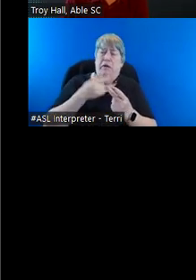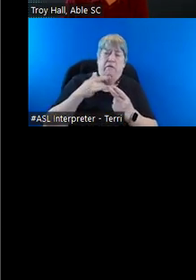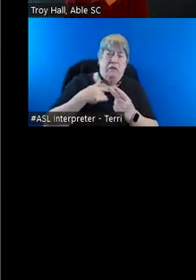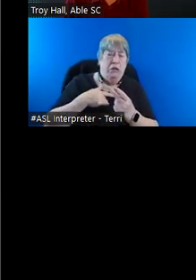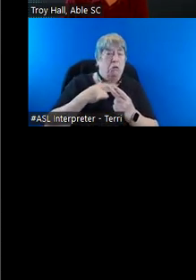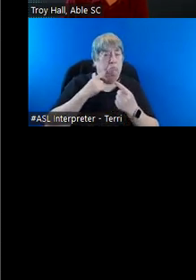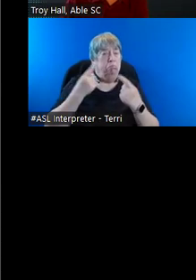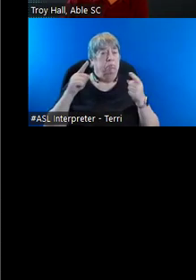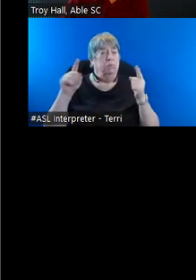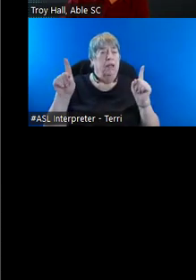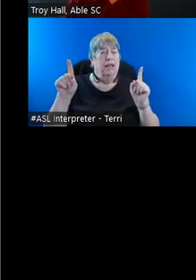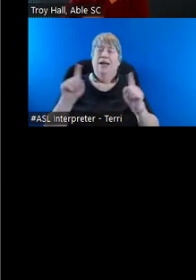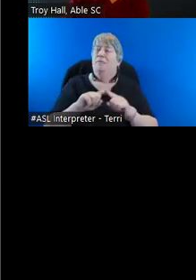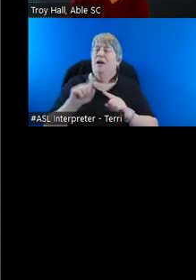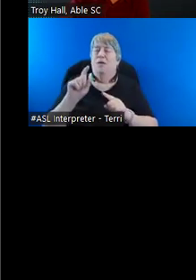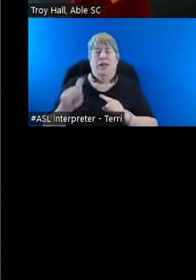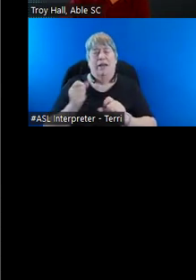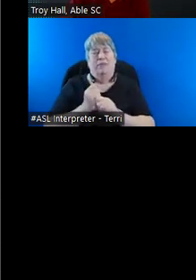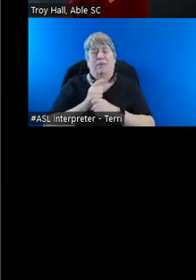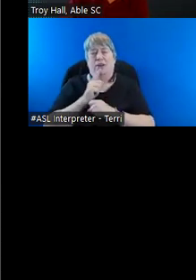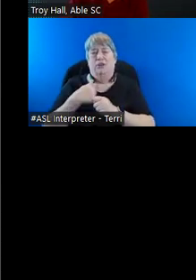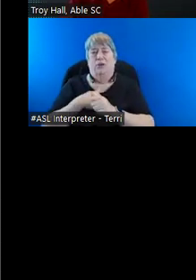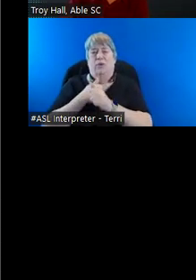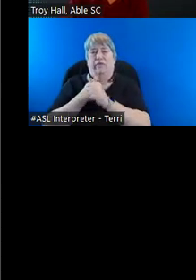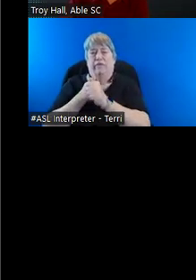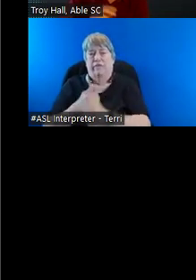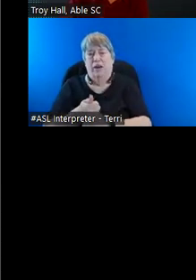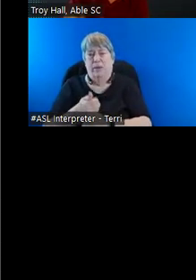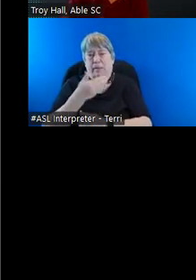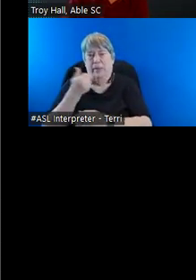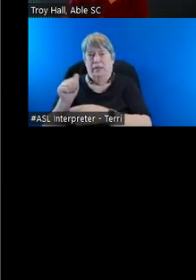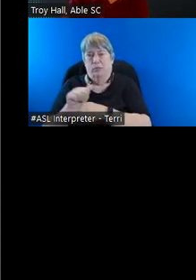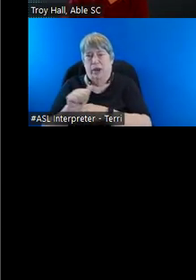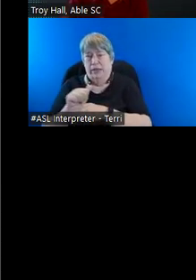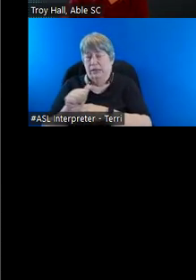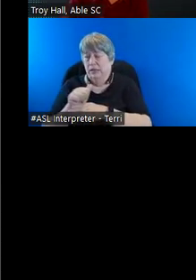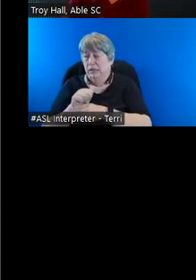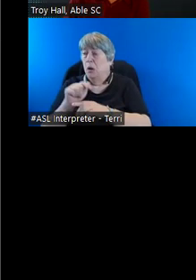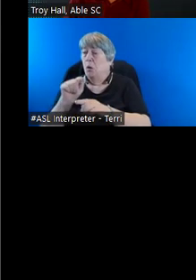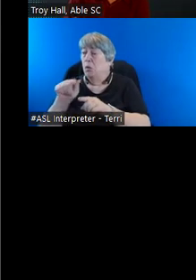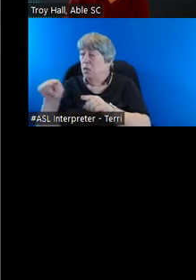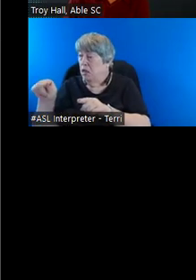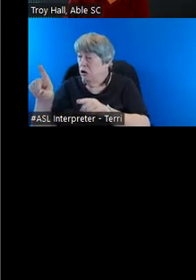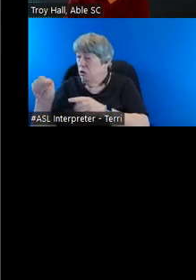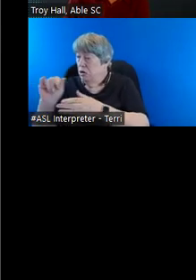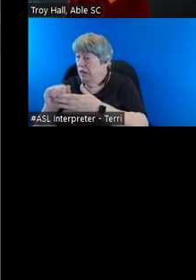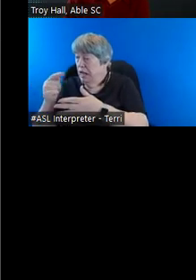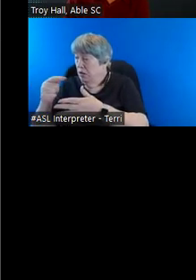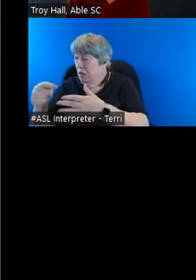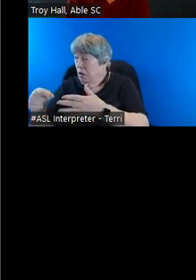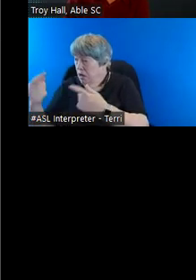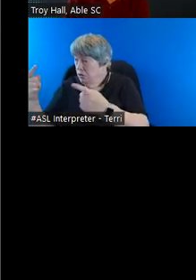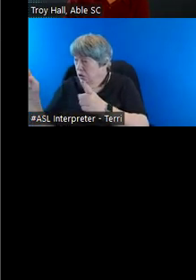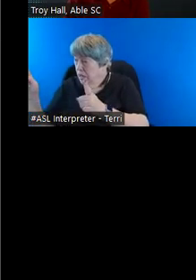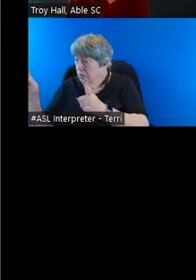following best practices, that we've seen other people do the same things and it's working for everyone, right? We need to know what